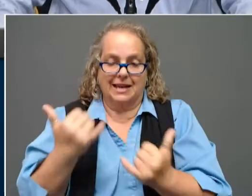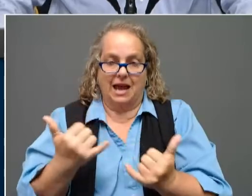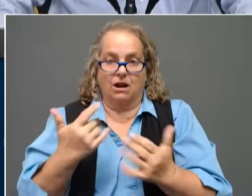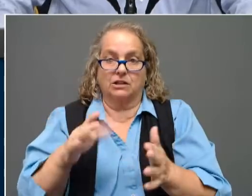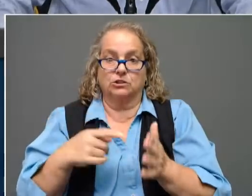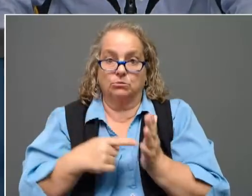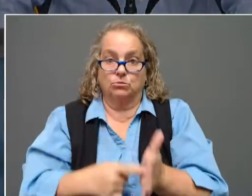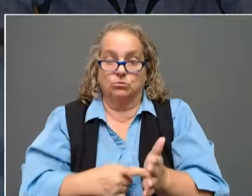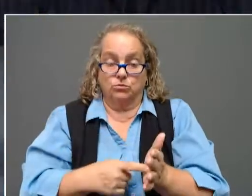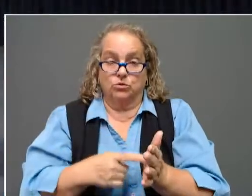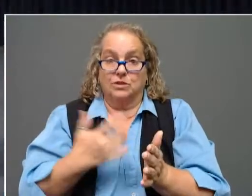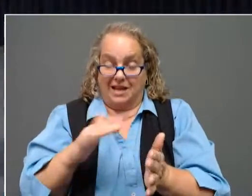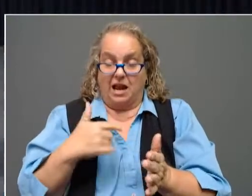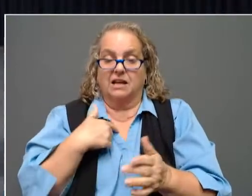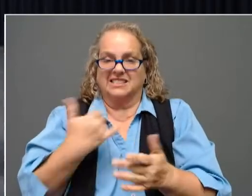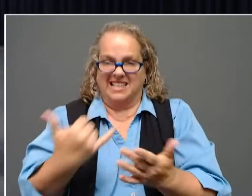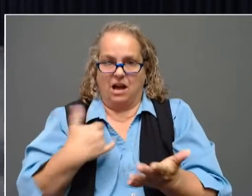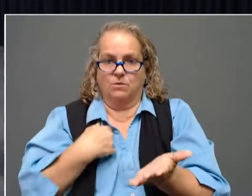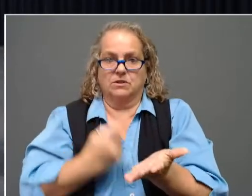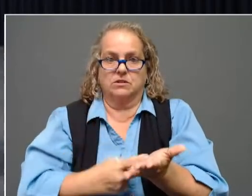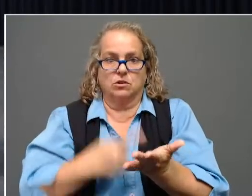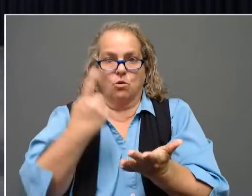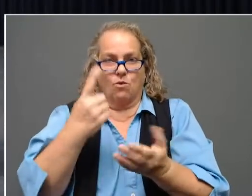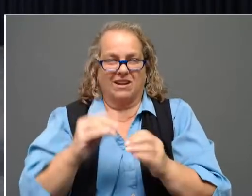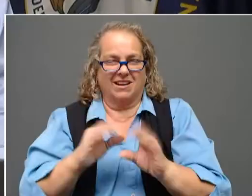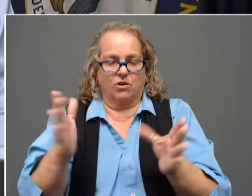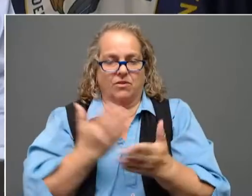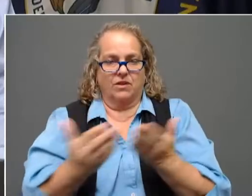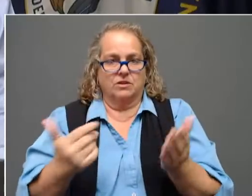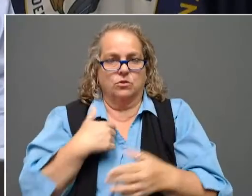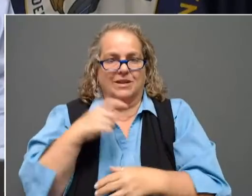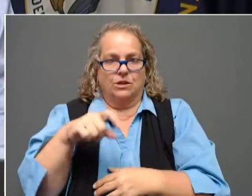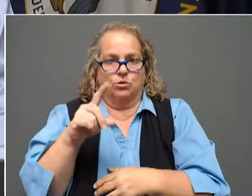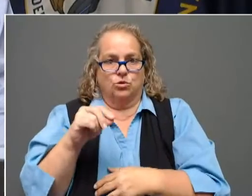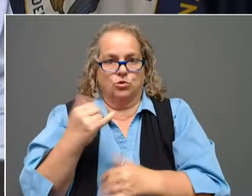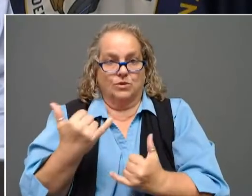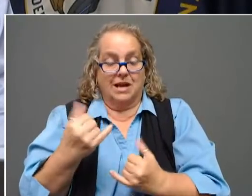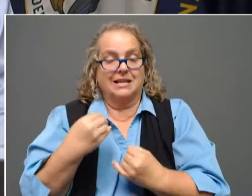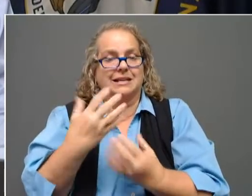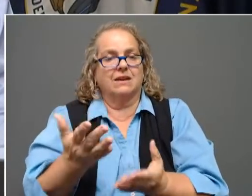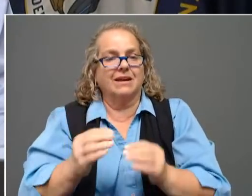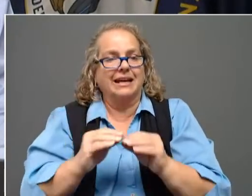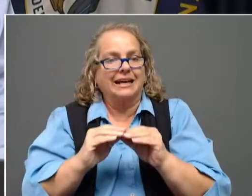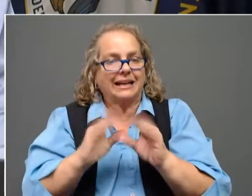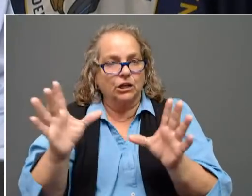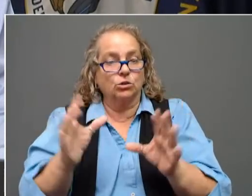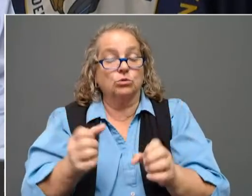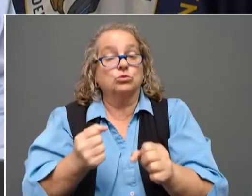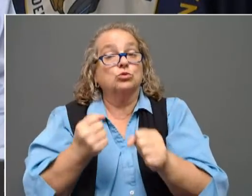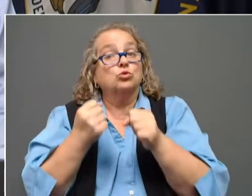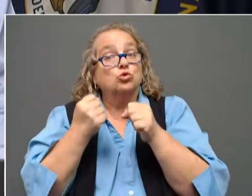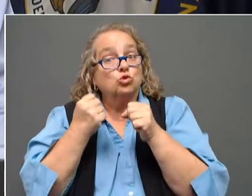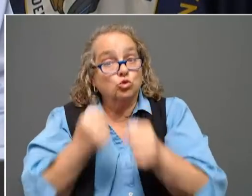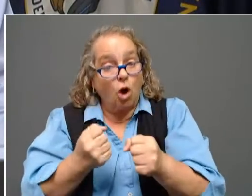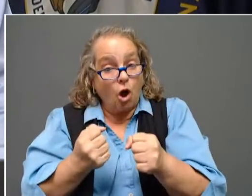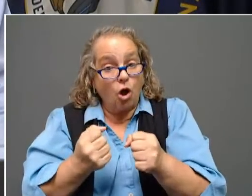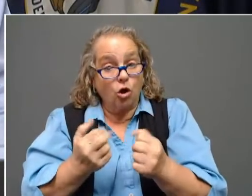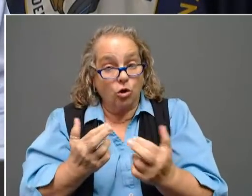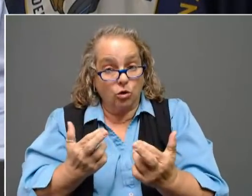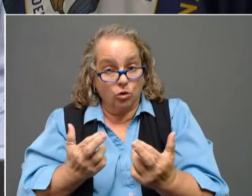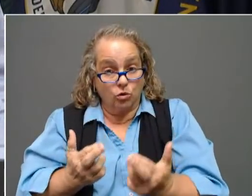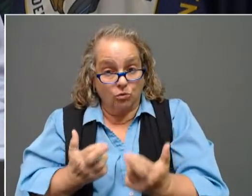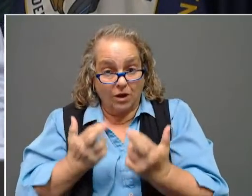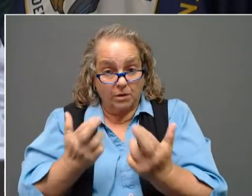and that's to give clear recommendations, strong recommendations to our